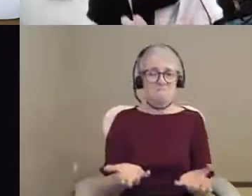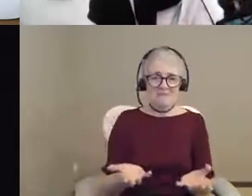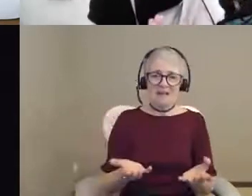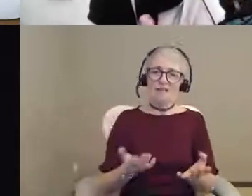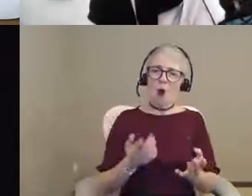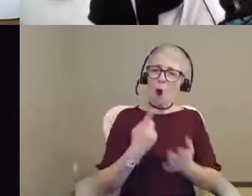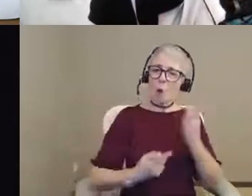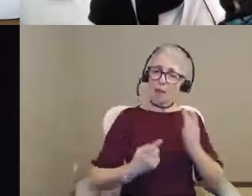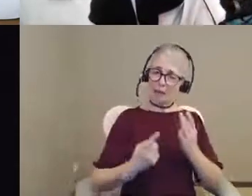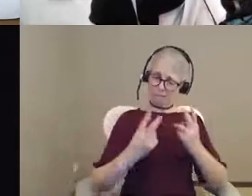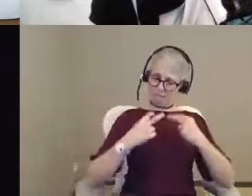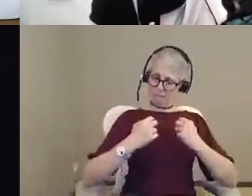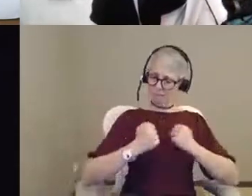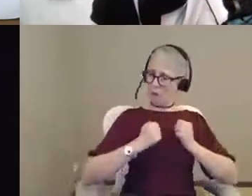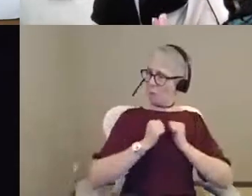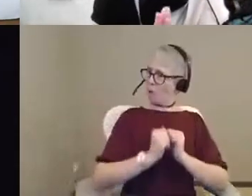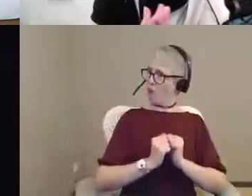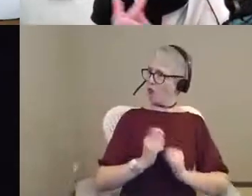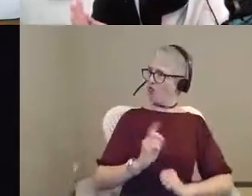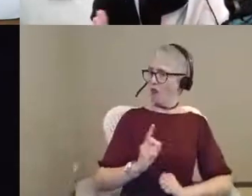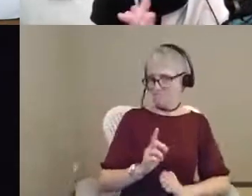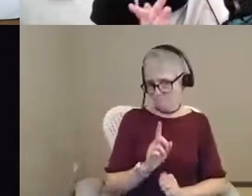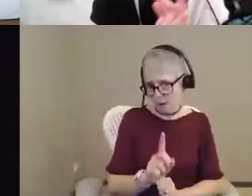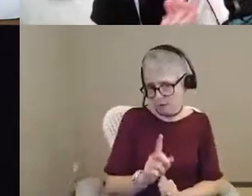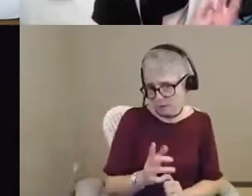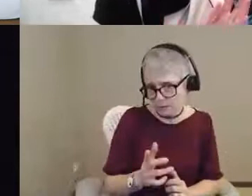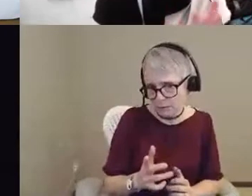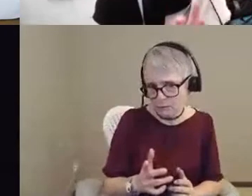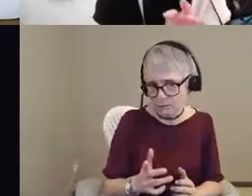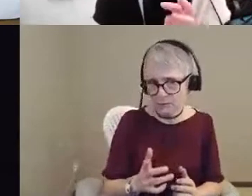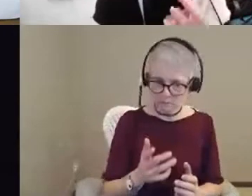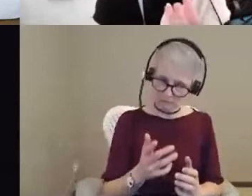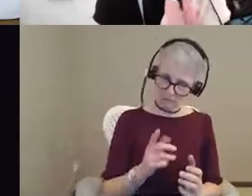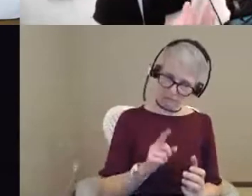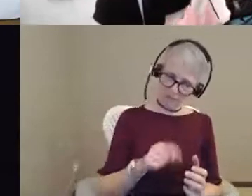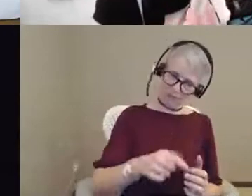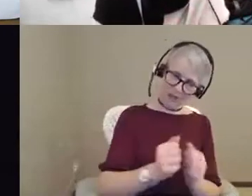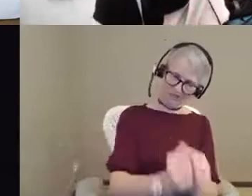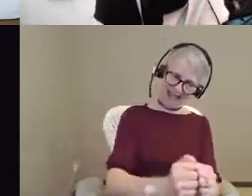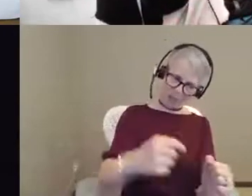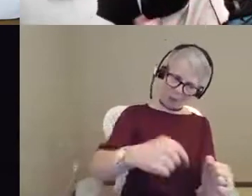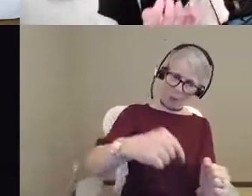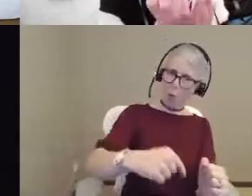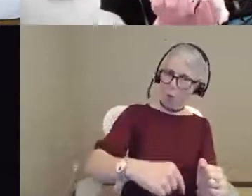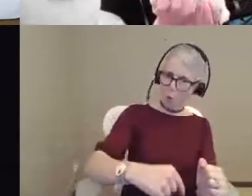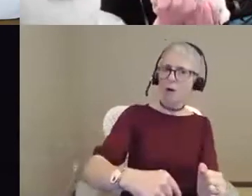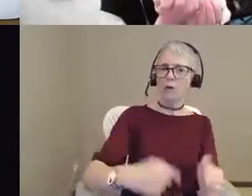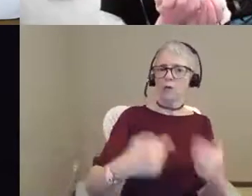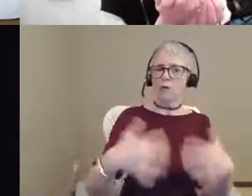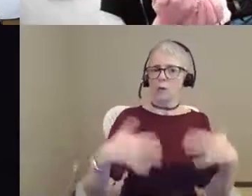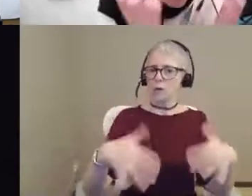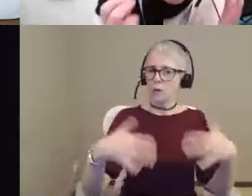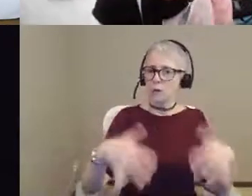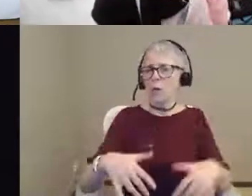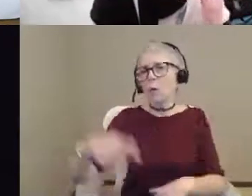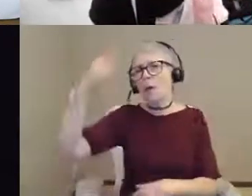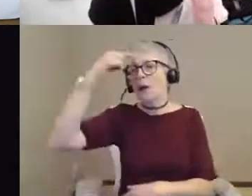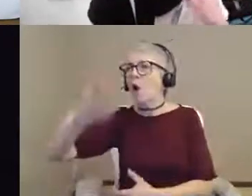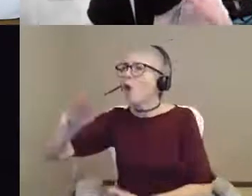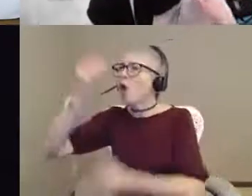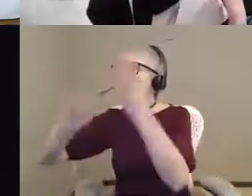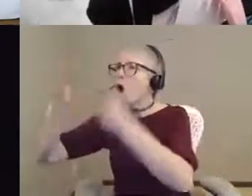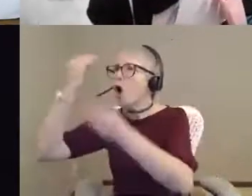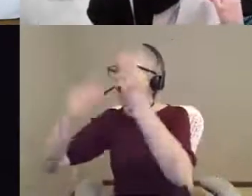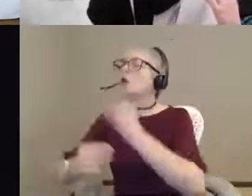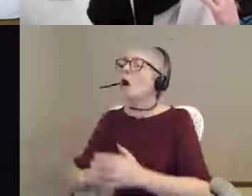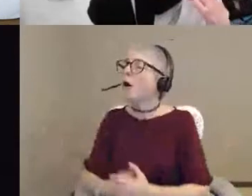worth, but if we're trying to look at the significance of our industry, I think sometimes when people are thinking about learning, they maybe think that, you know, they kind of